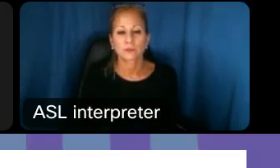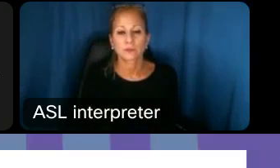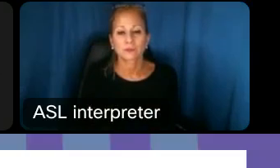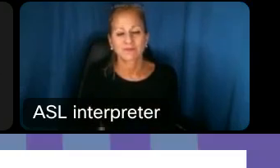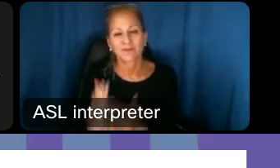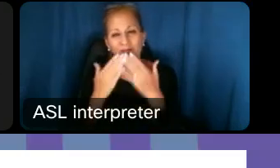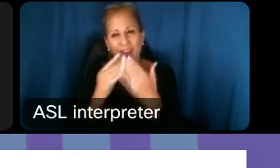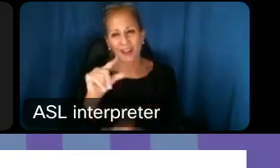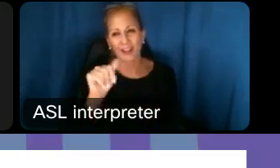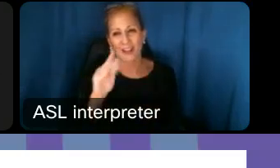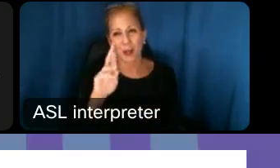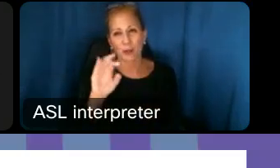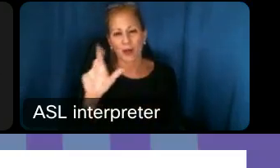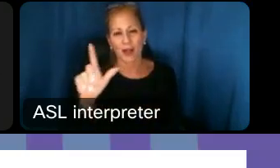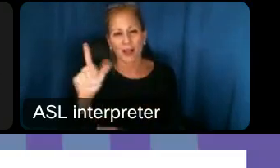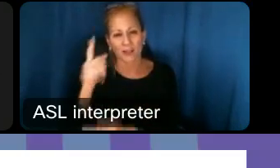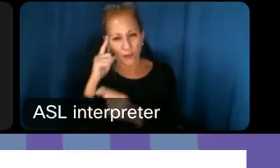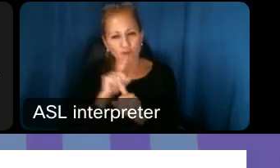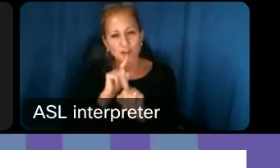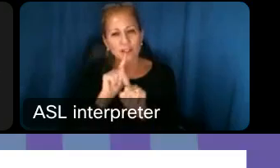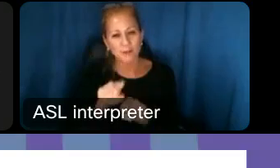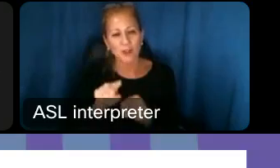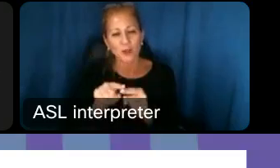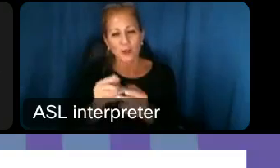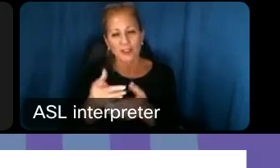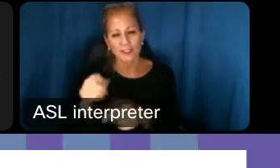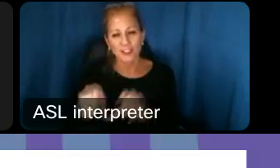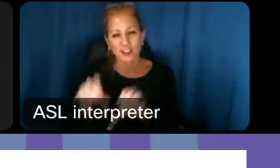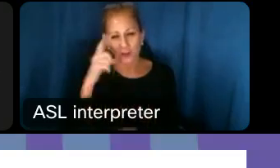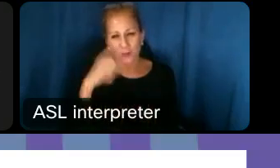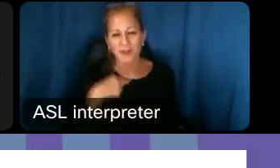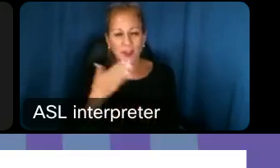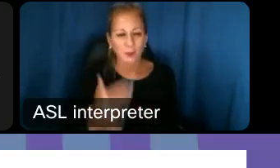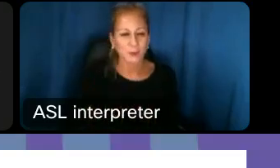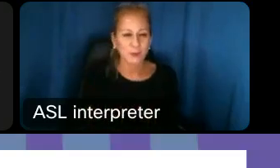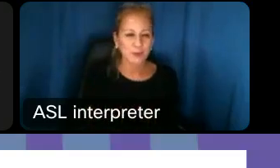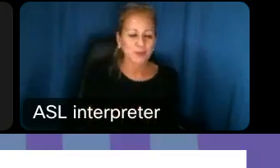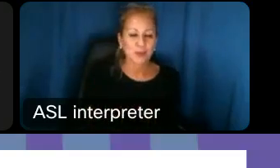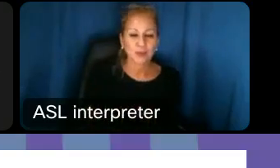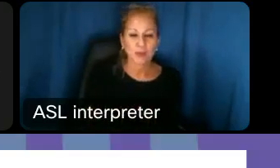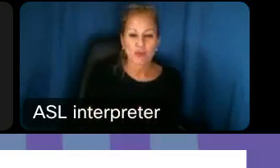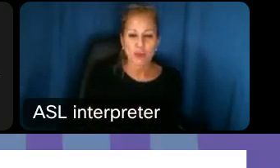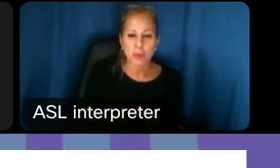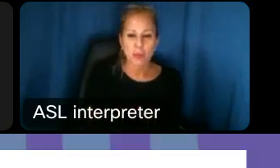Again, thank you, Gabriella, for responding to things in the chat for me.